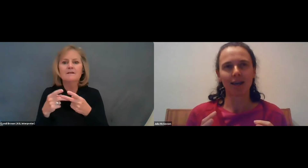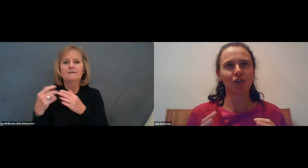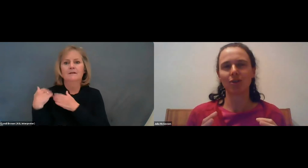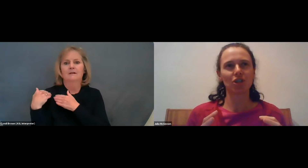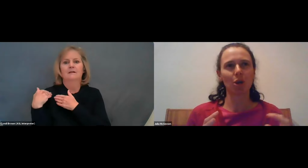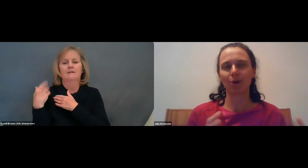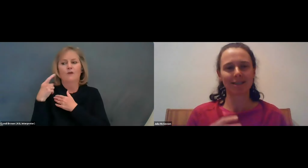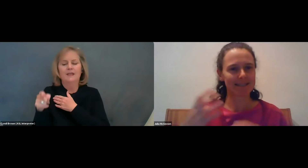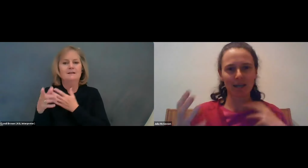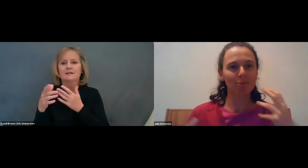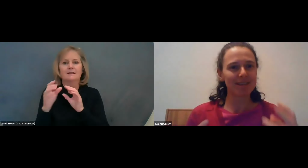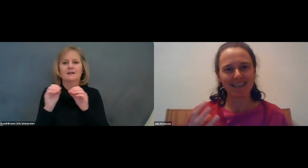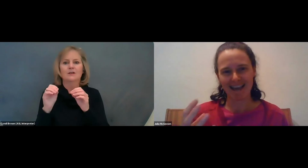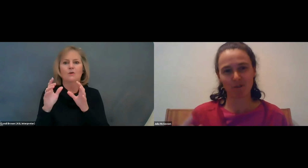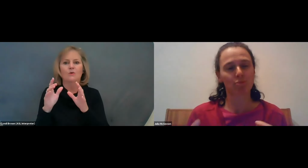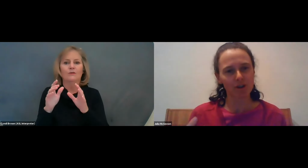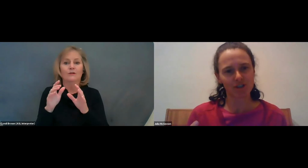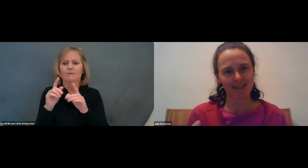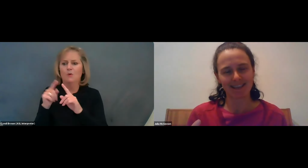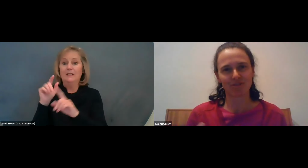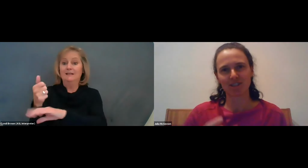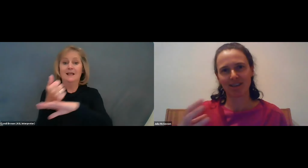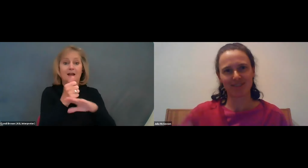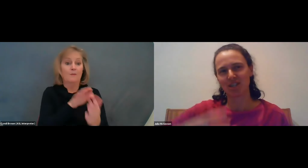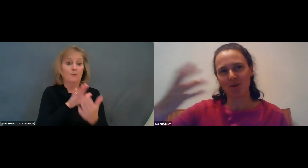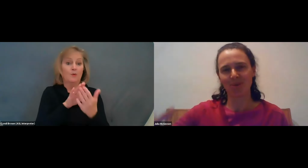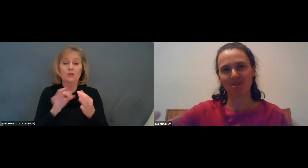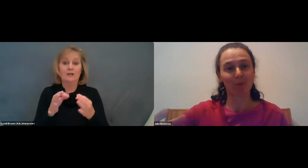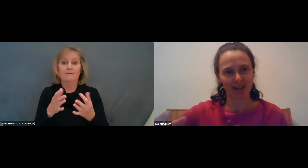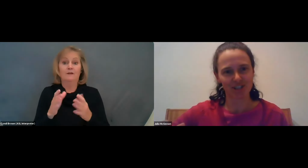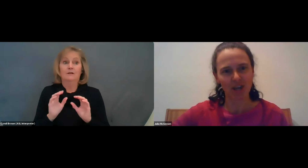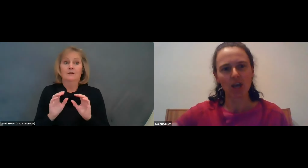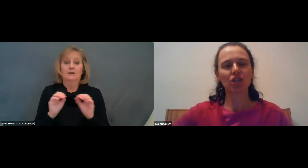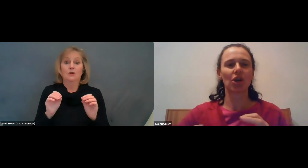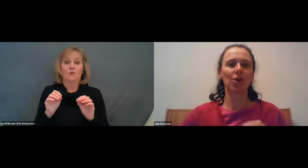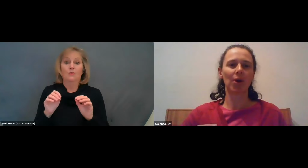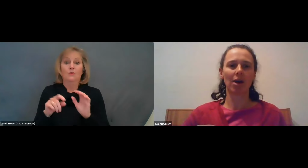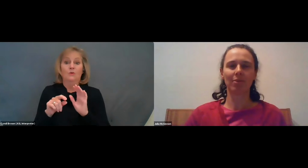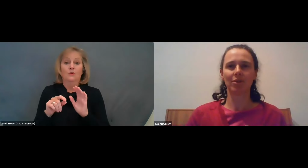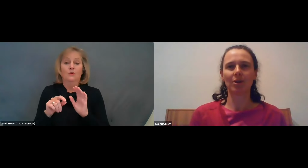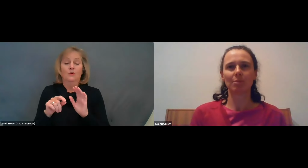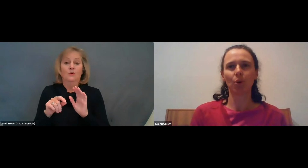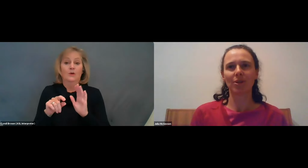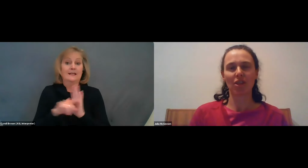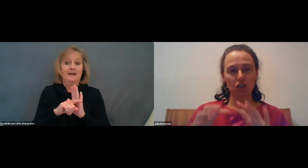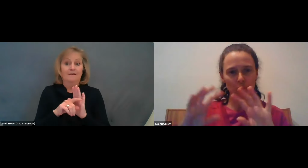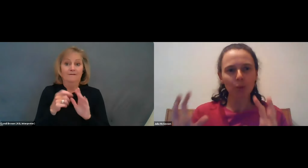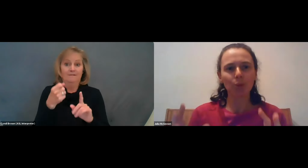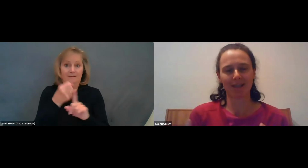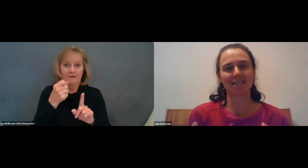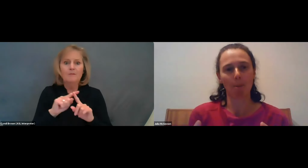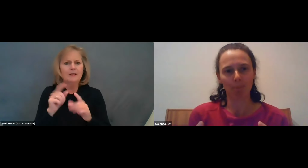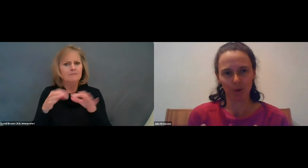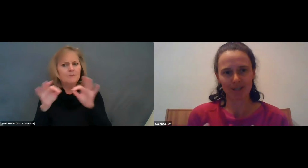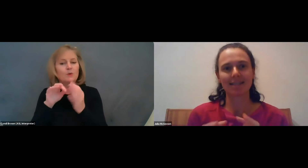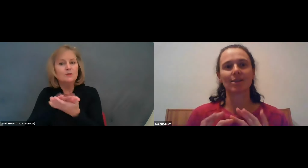this. There's no point setting up these kind of approaches if there's no repercussion. So, it's important that the